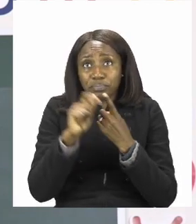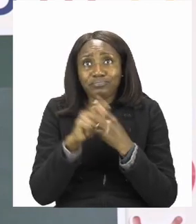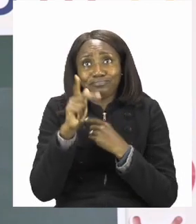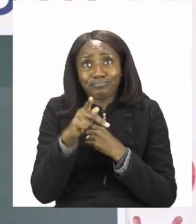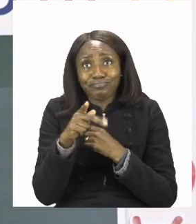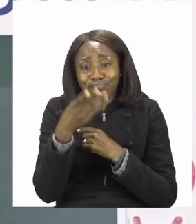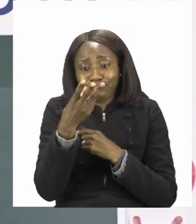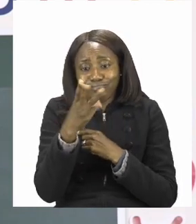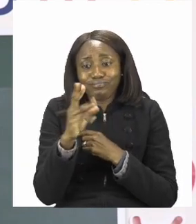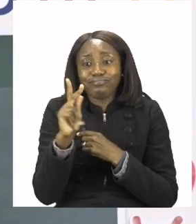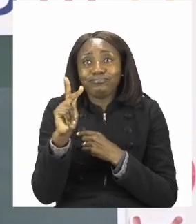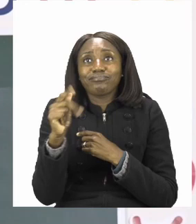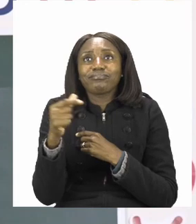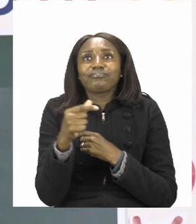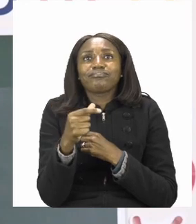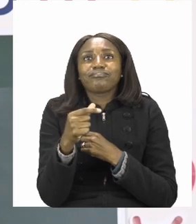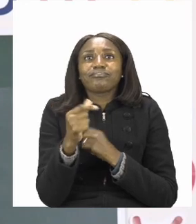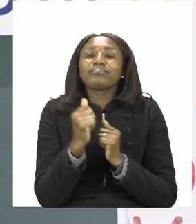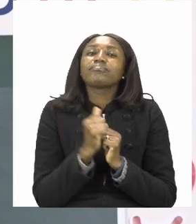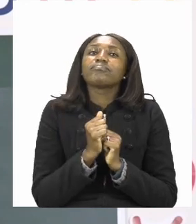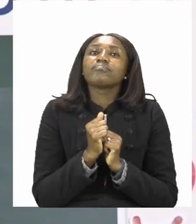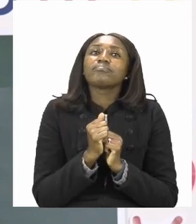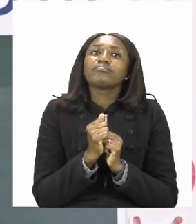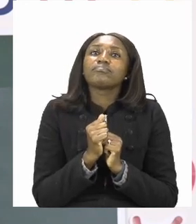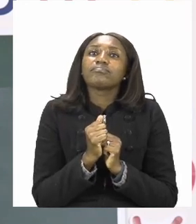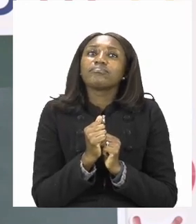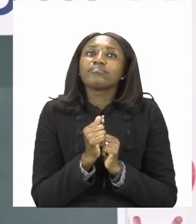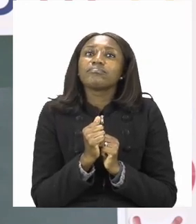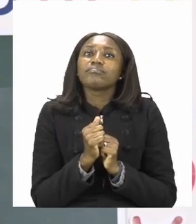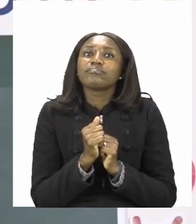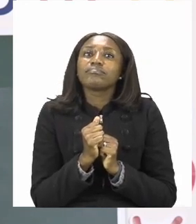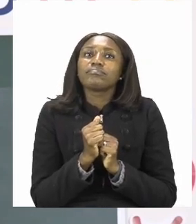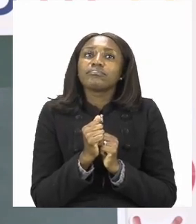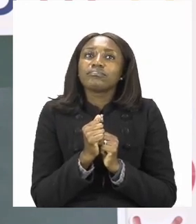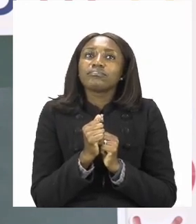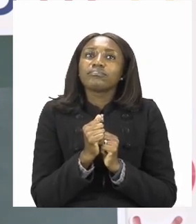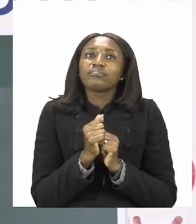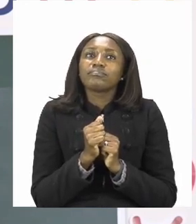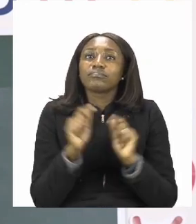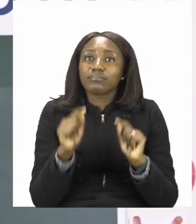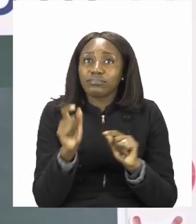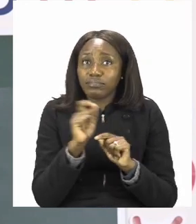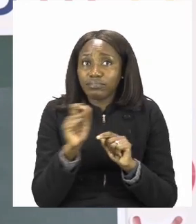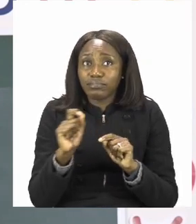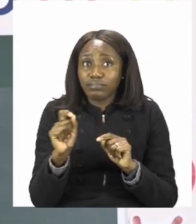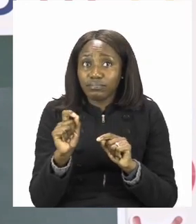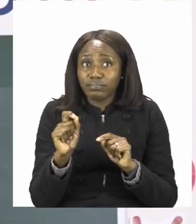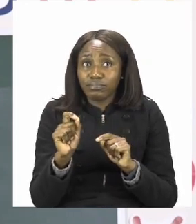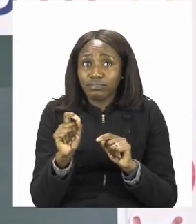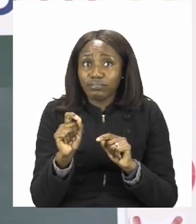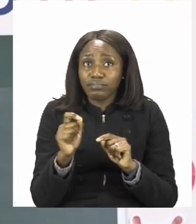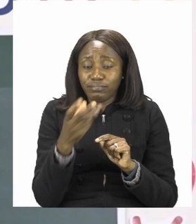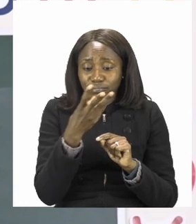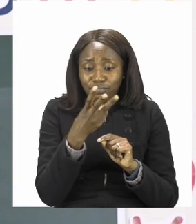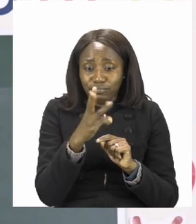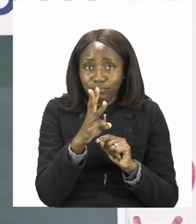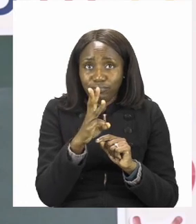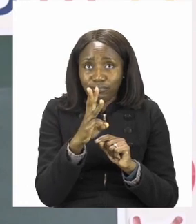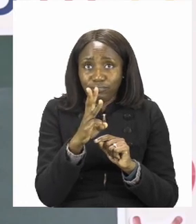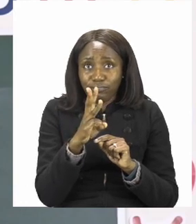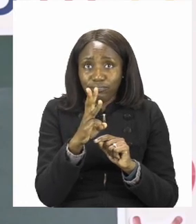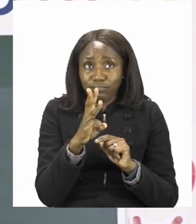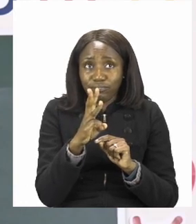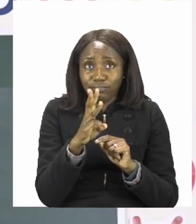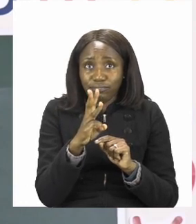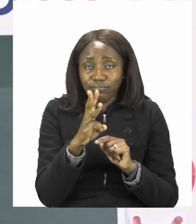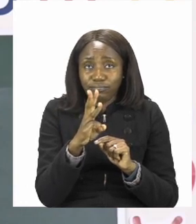that the bananas weigh 6 kgs as well. So what we need to do is take the number that we've been